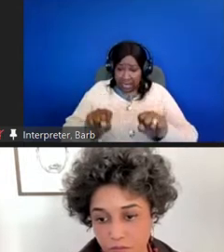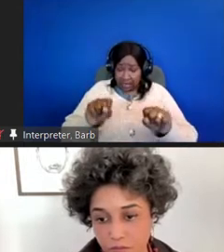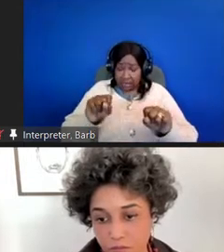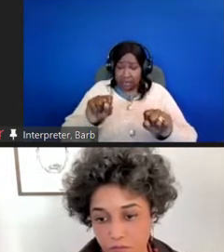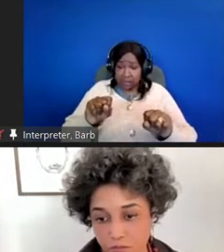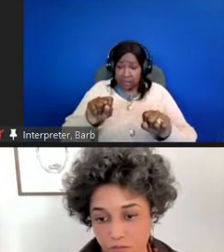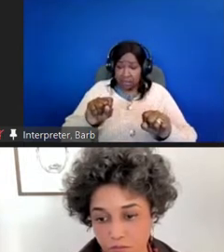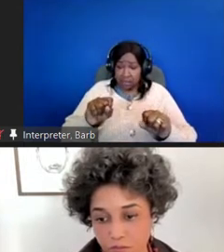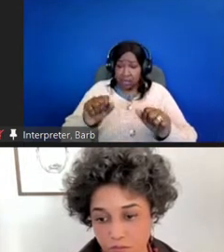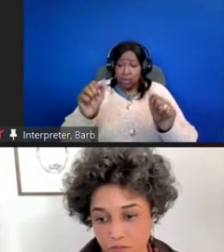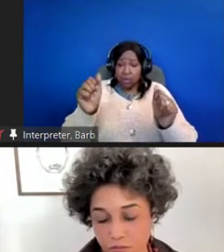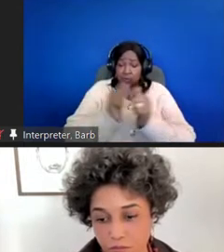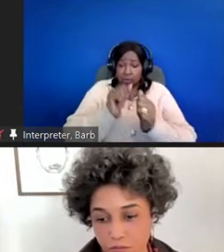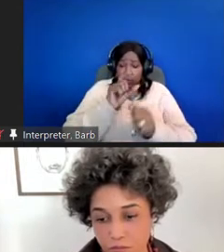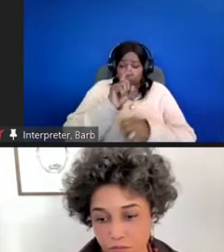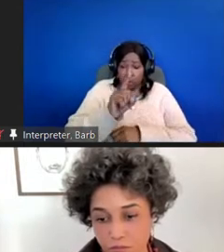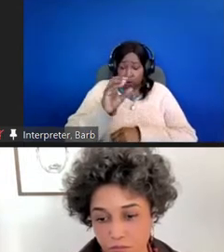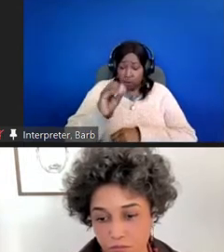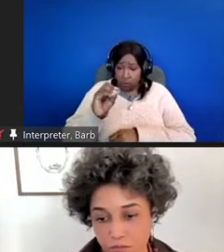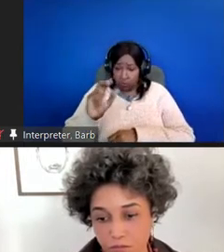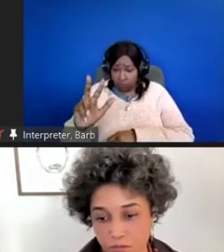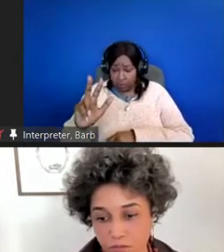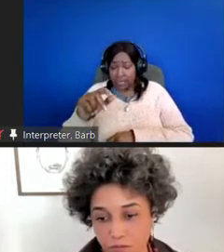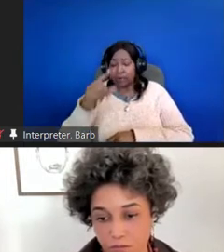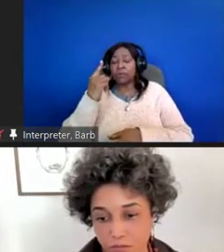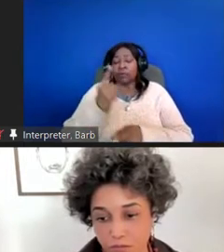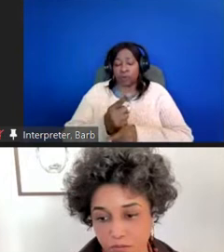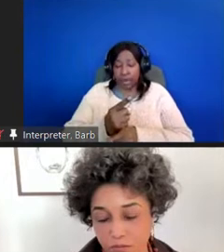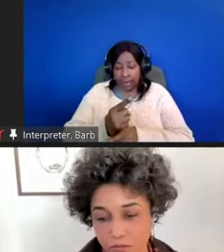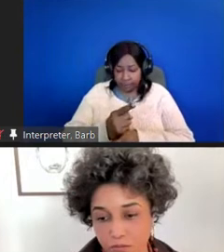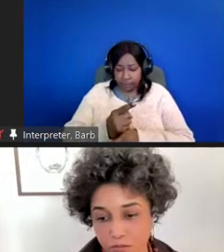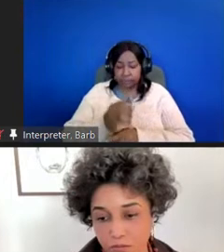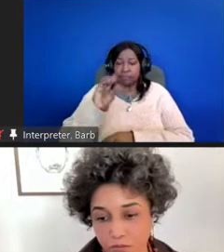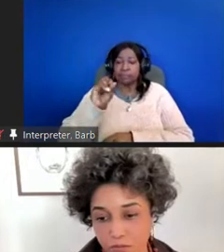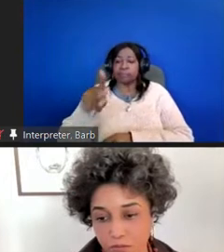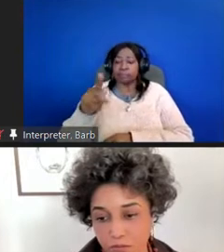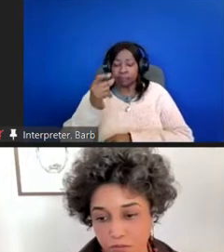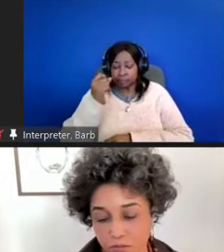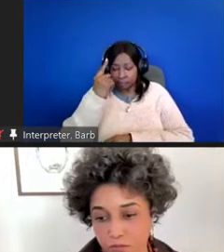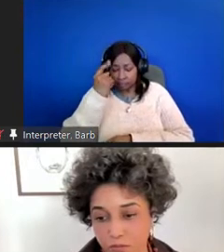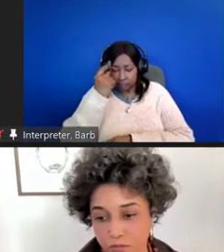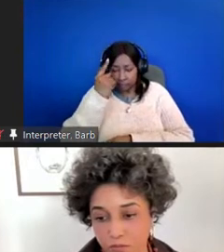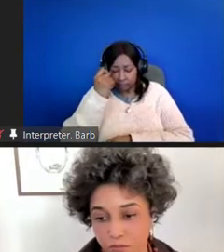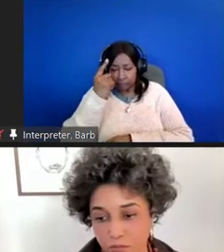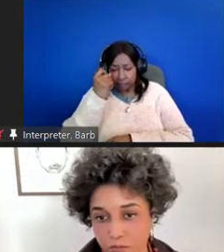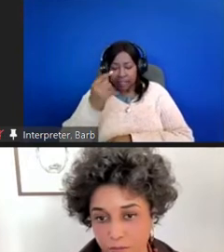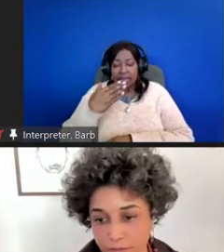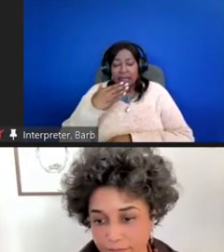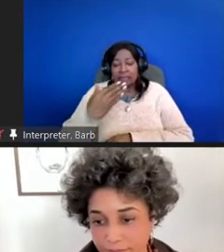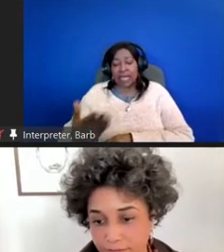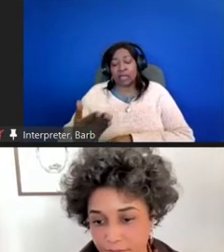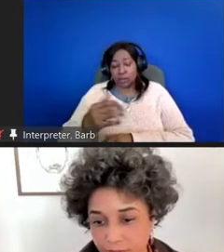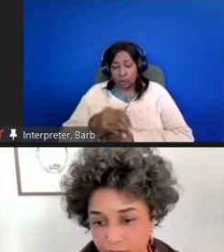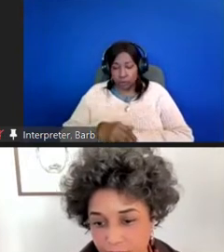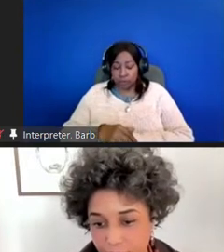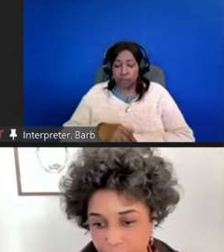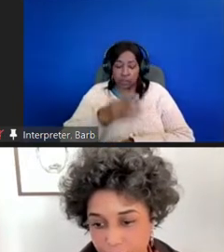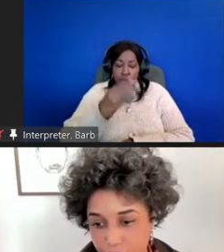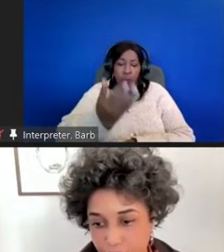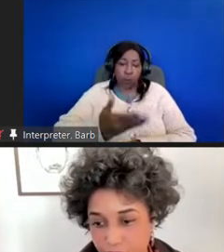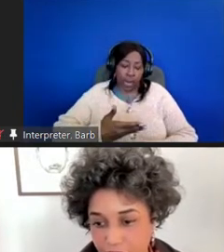of the 103. Correct. Got it. Thank you. 81%. Yep, you're welcome. Thank you.